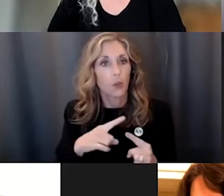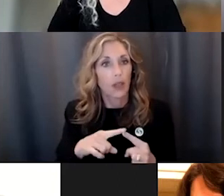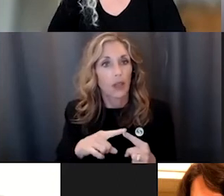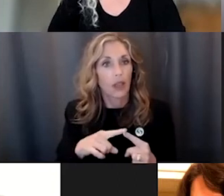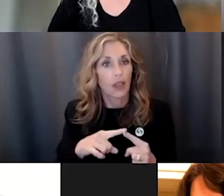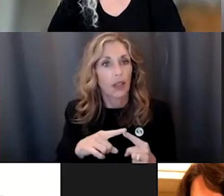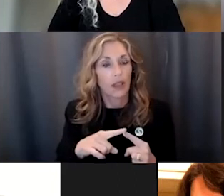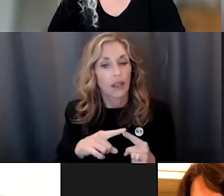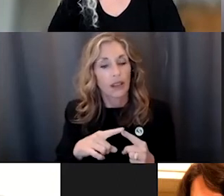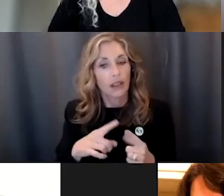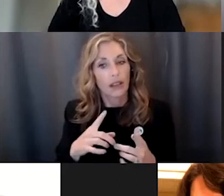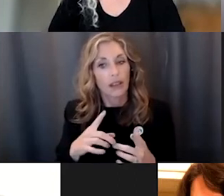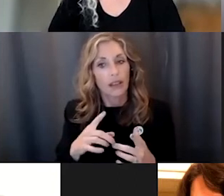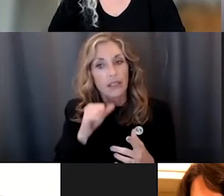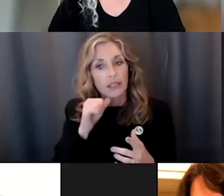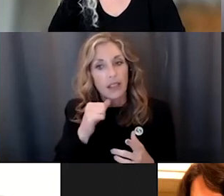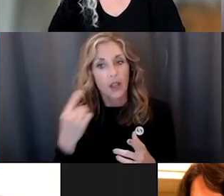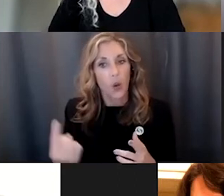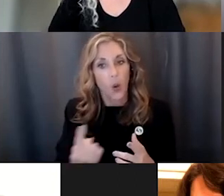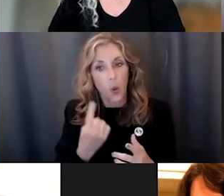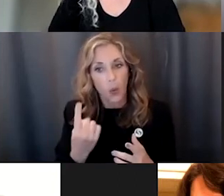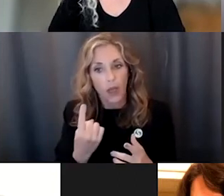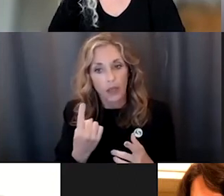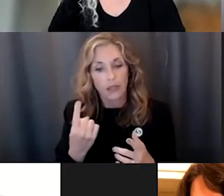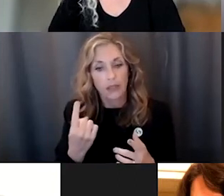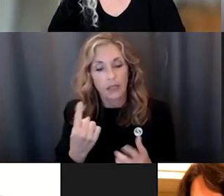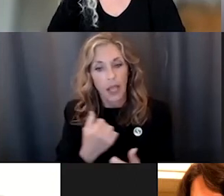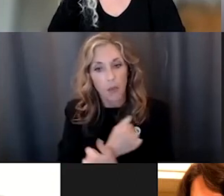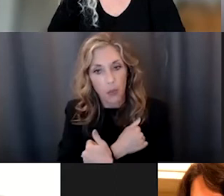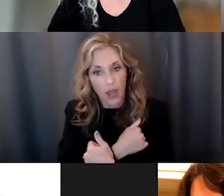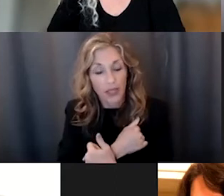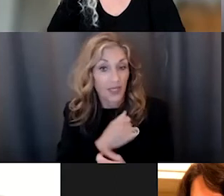so people don't get to connect aesthetically